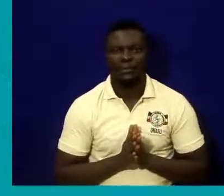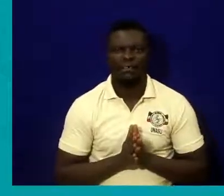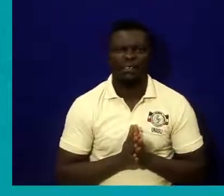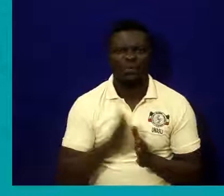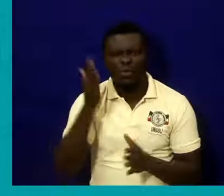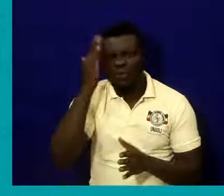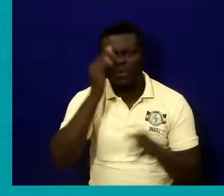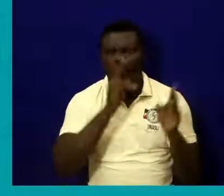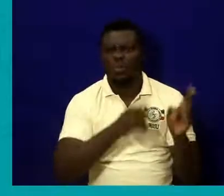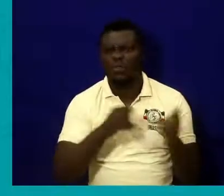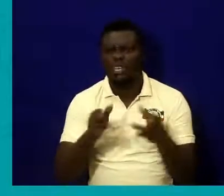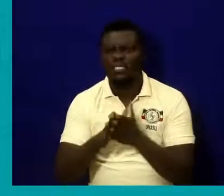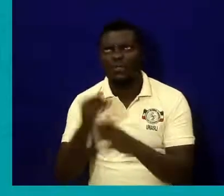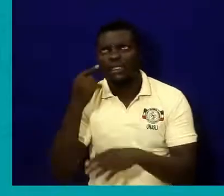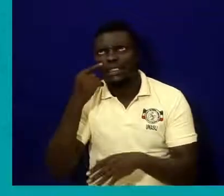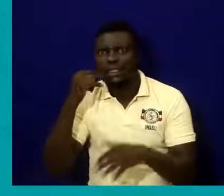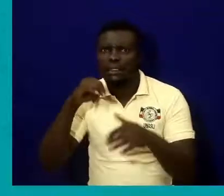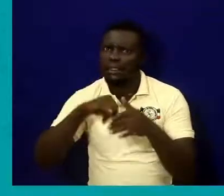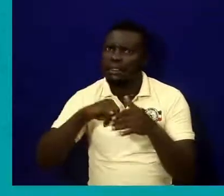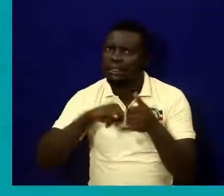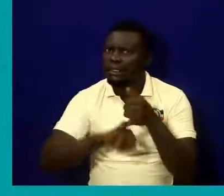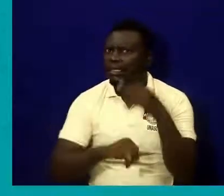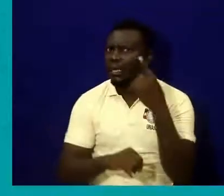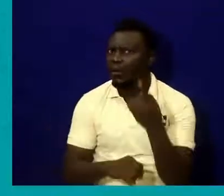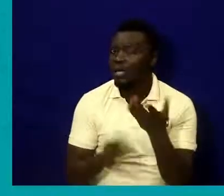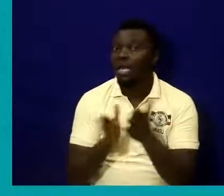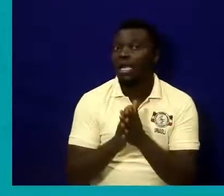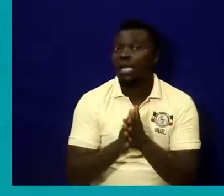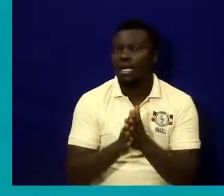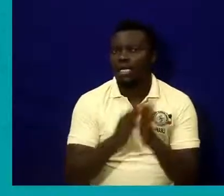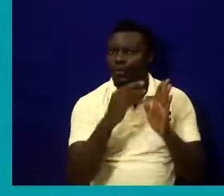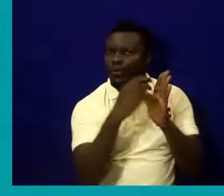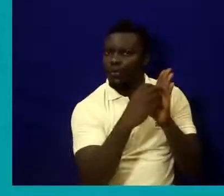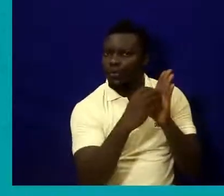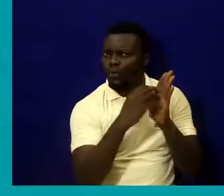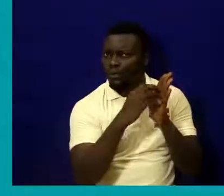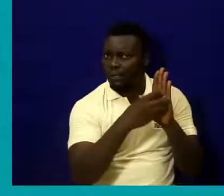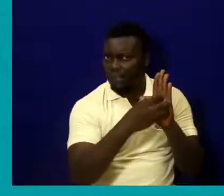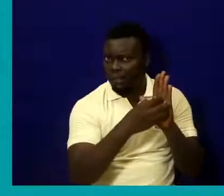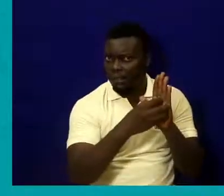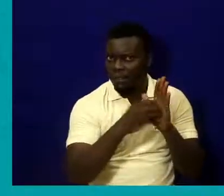The common ones which you saw in senior one and whose symbols you remember very well.